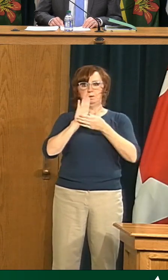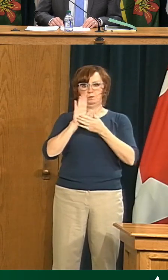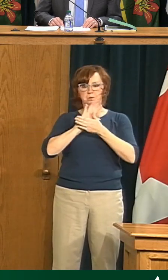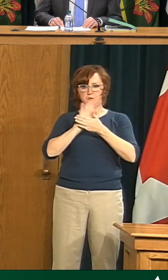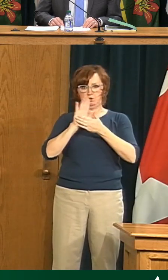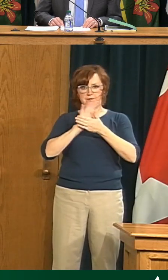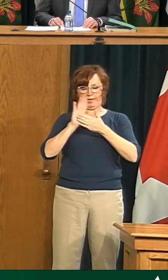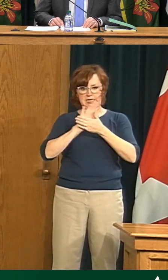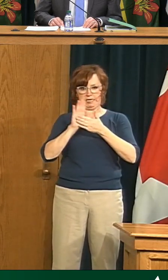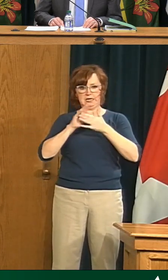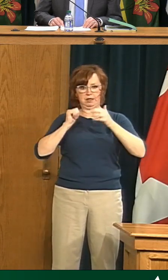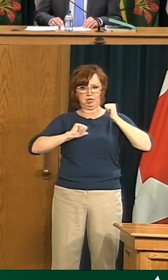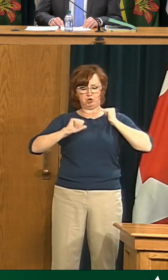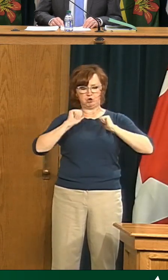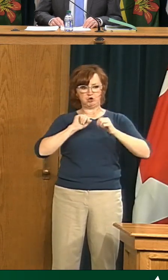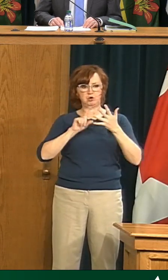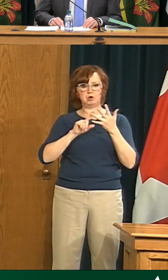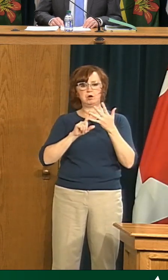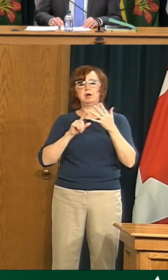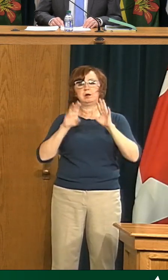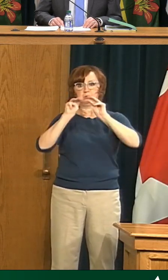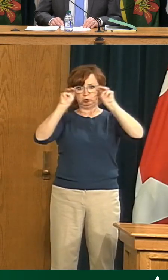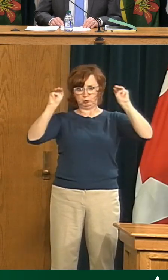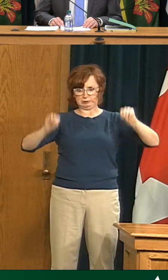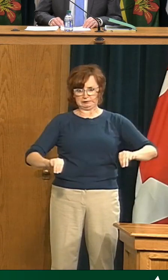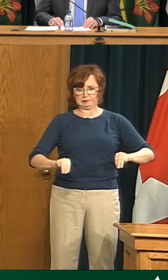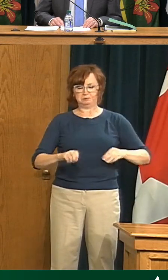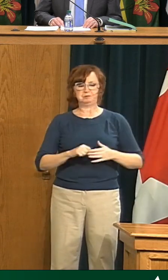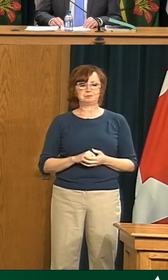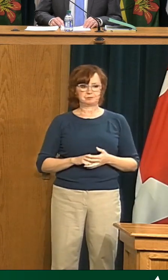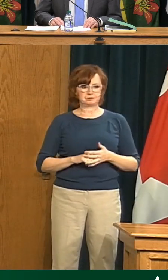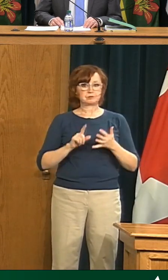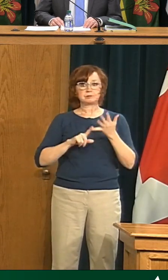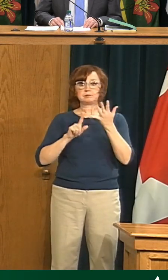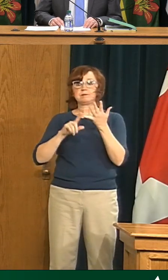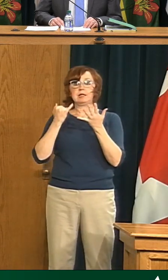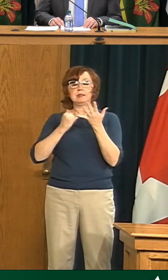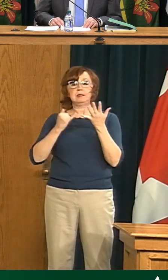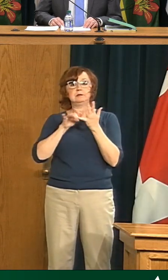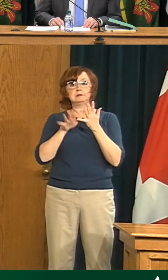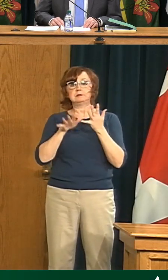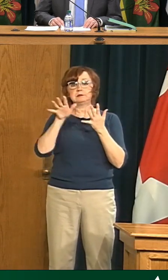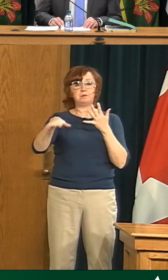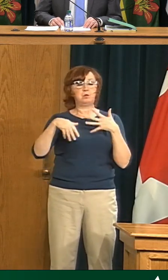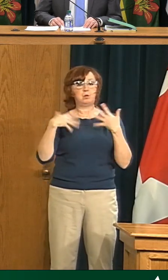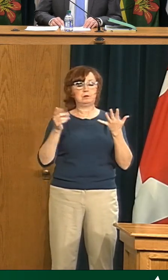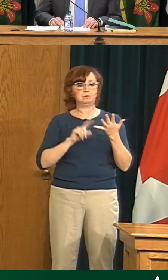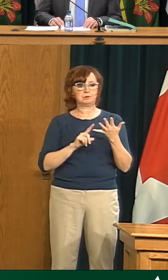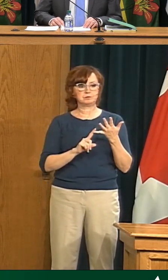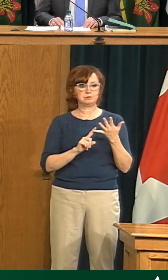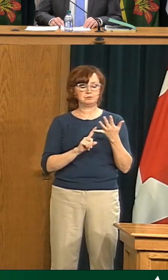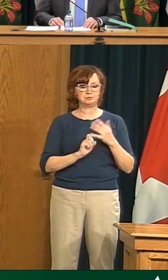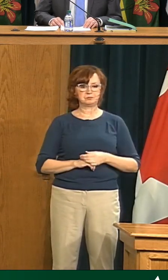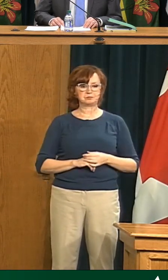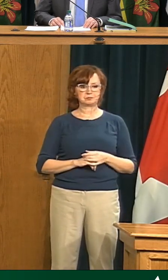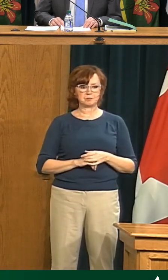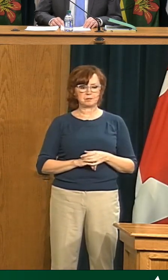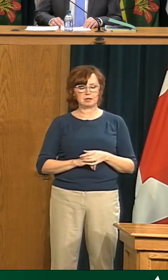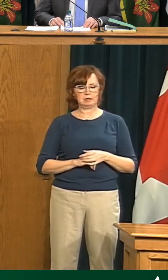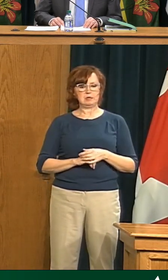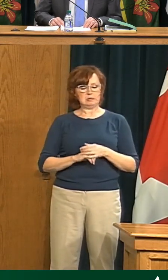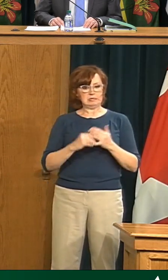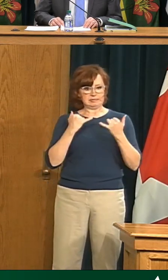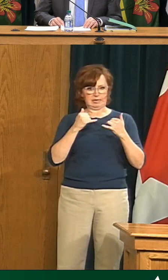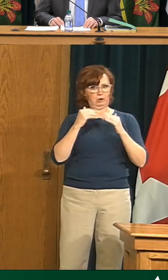and museums. And finally, Phase 5 would be the consideration of lifting some of the broader and the